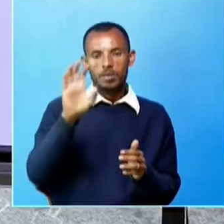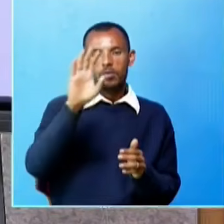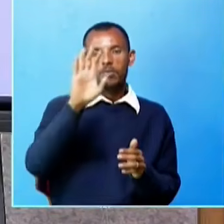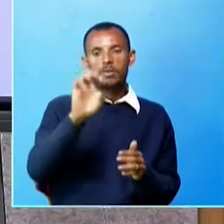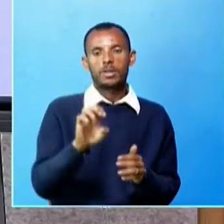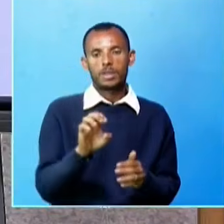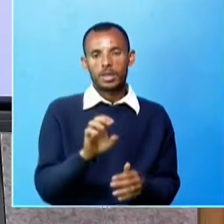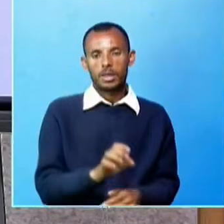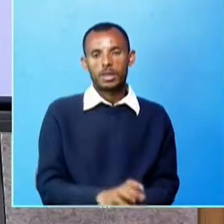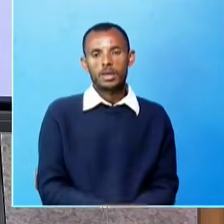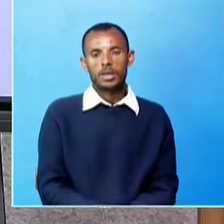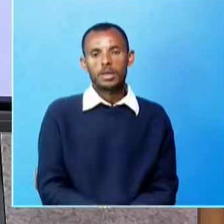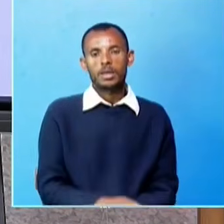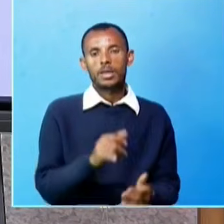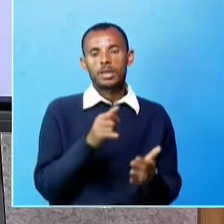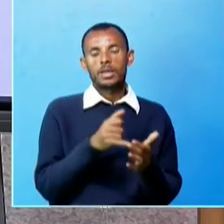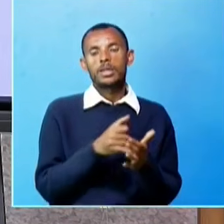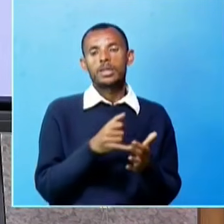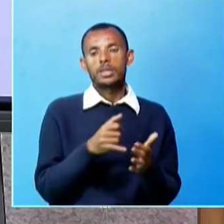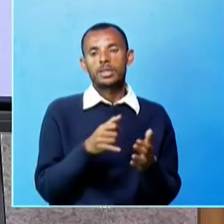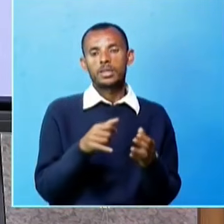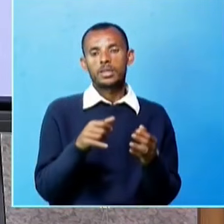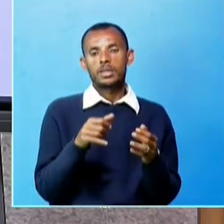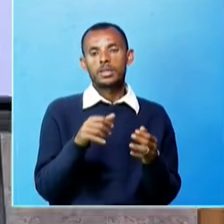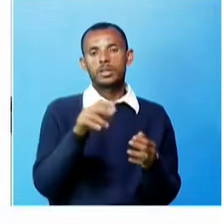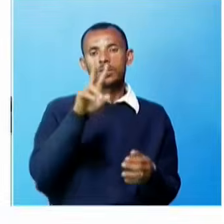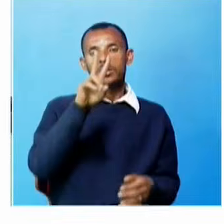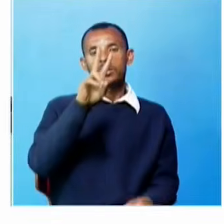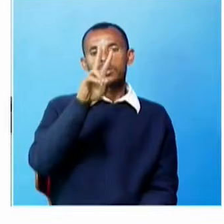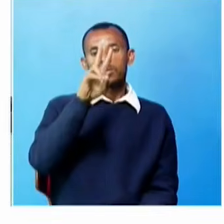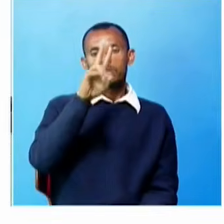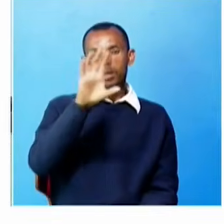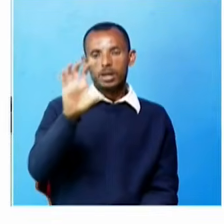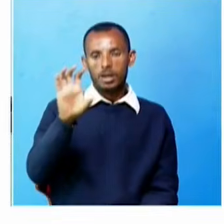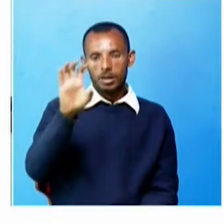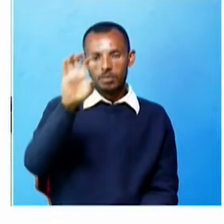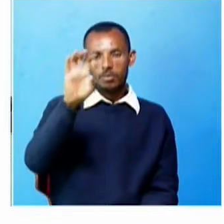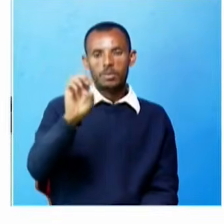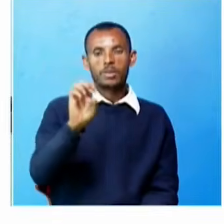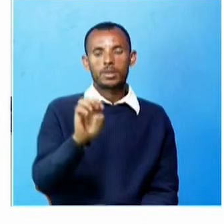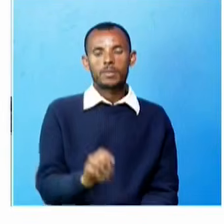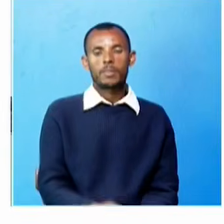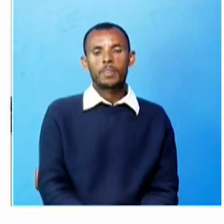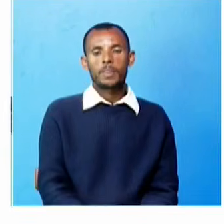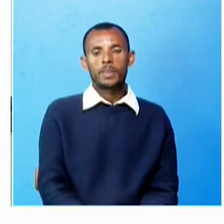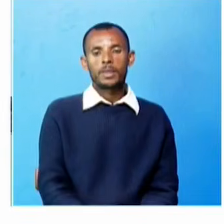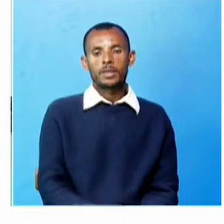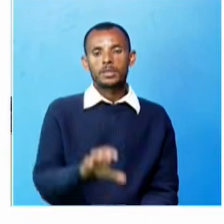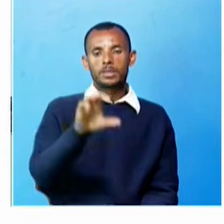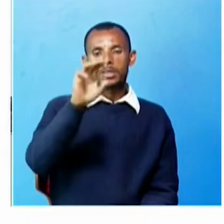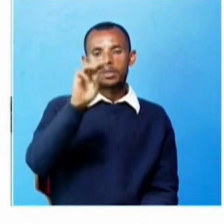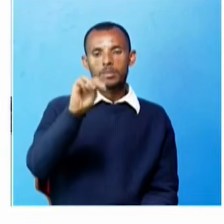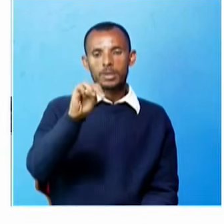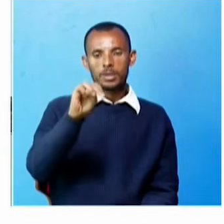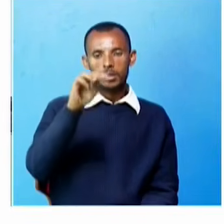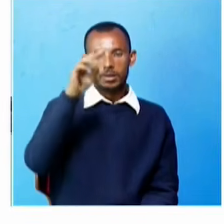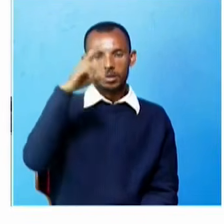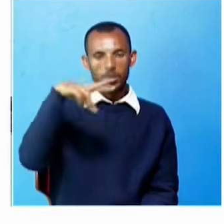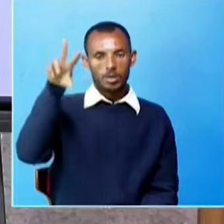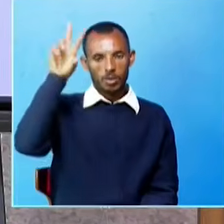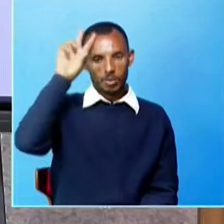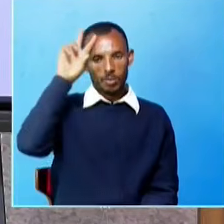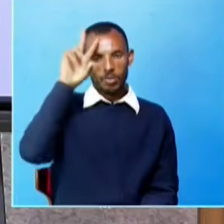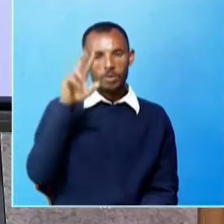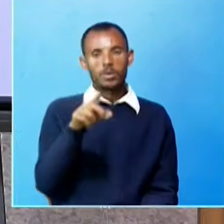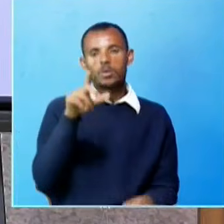240. I think it's around 240, okay, 240 centimeter cube.